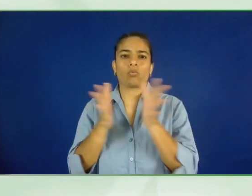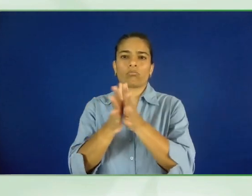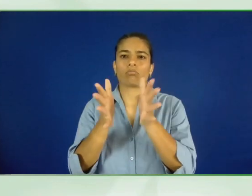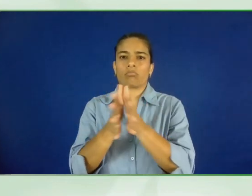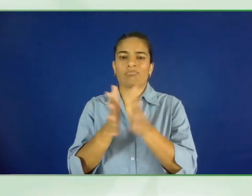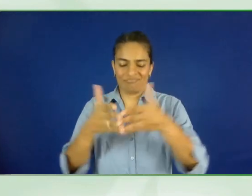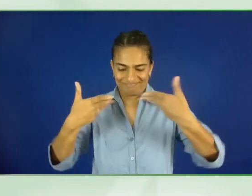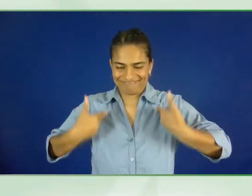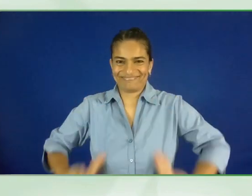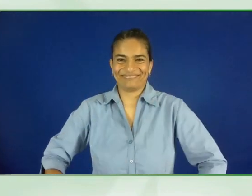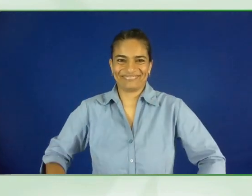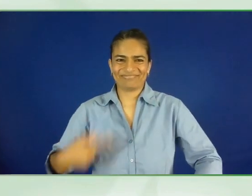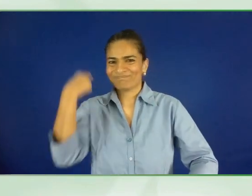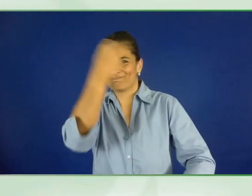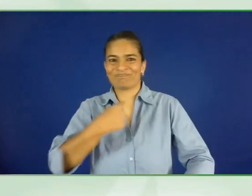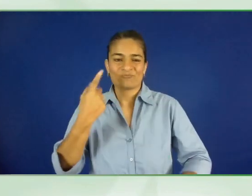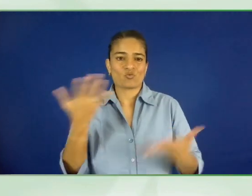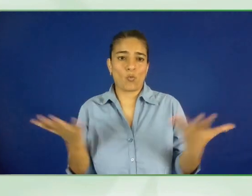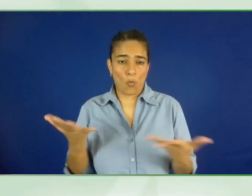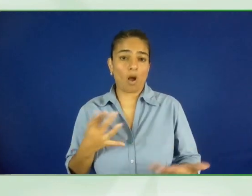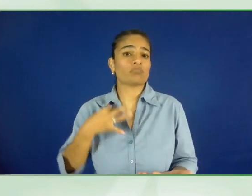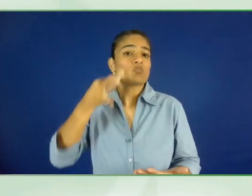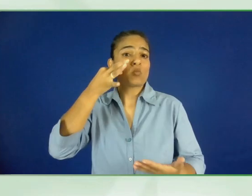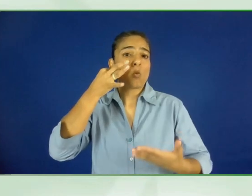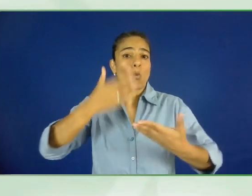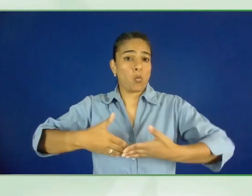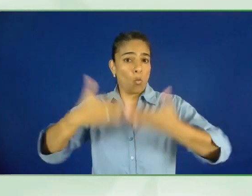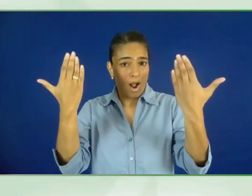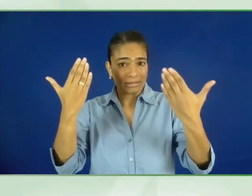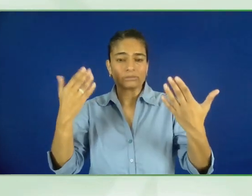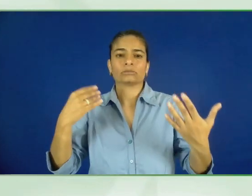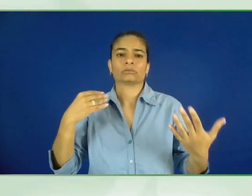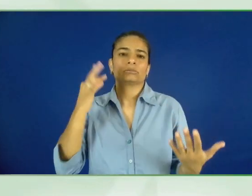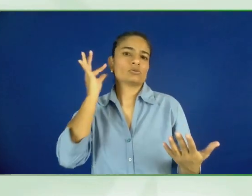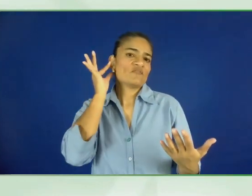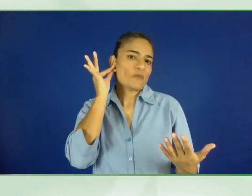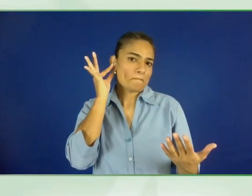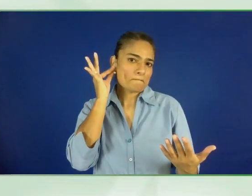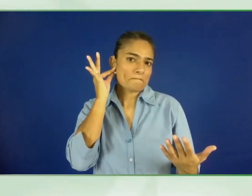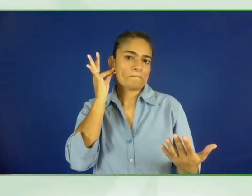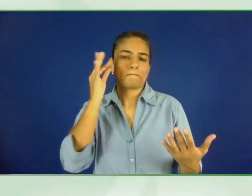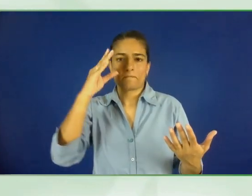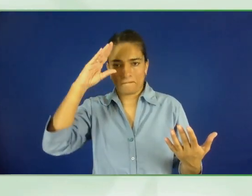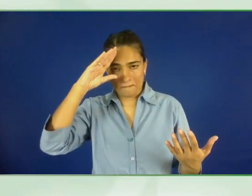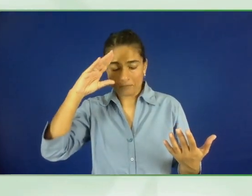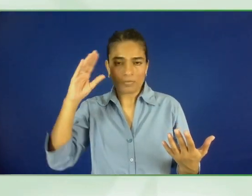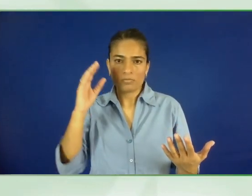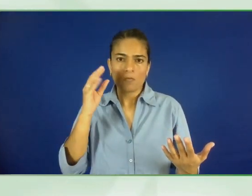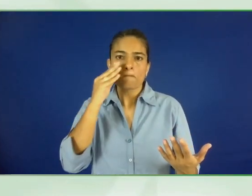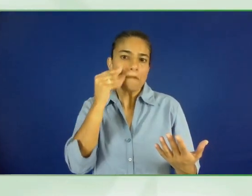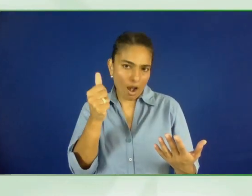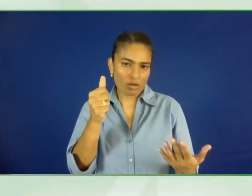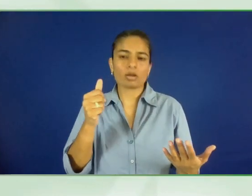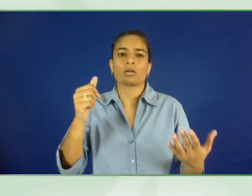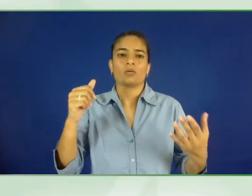white man, a young white man, who's wearing a green and purple waistcoat, more green